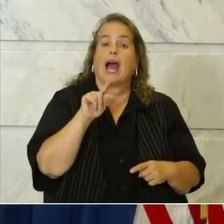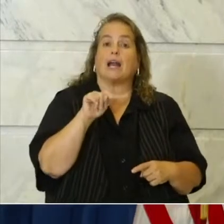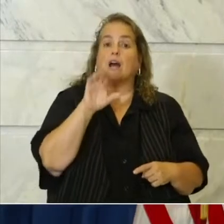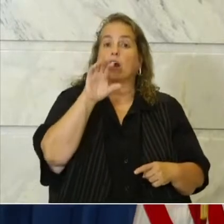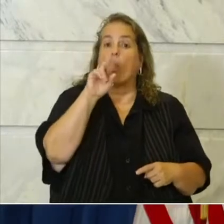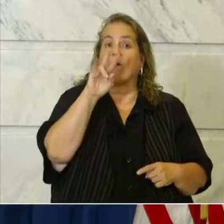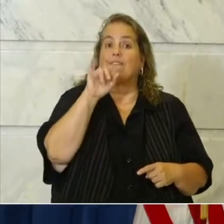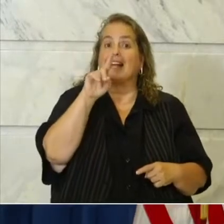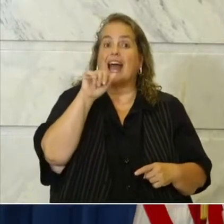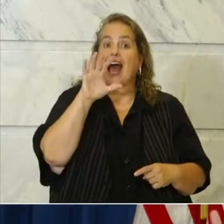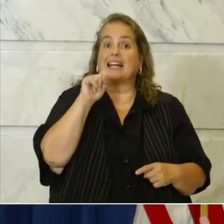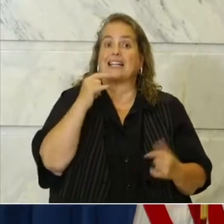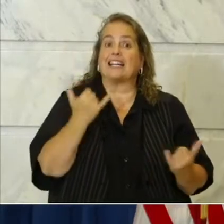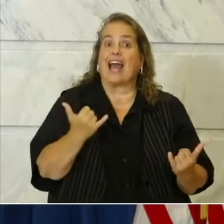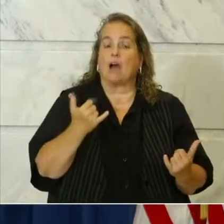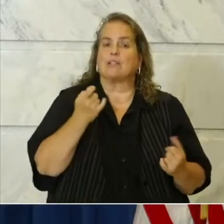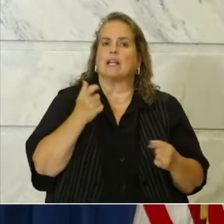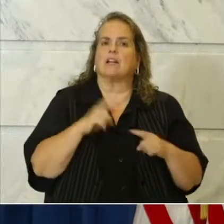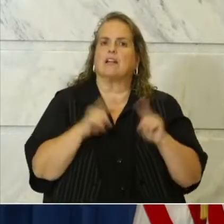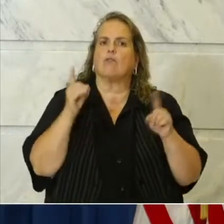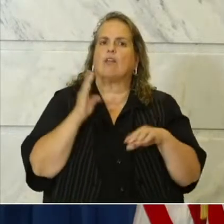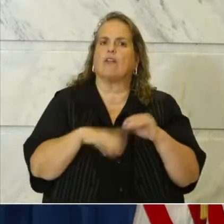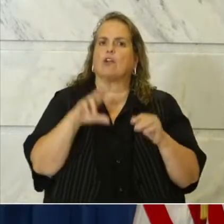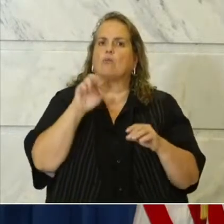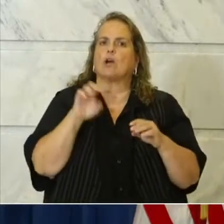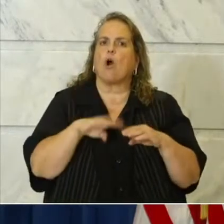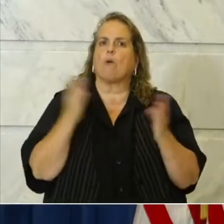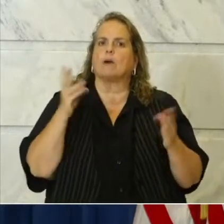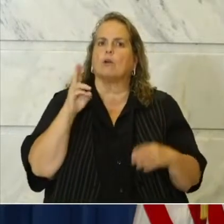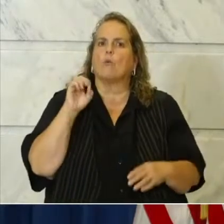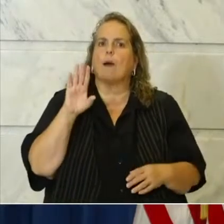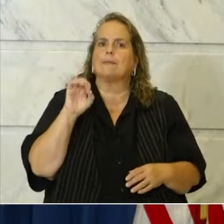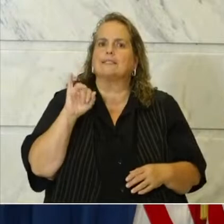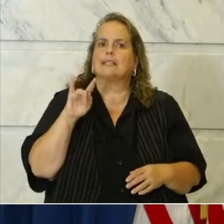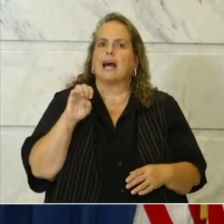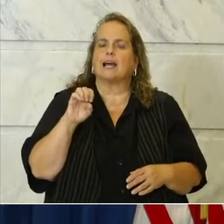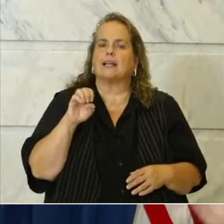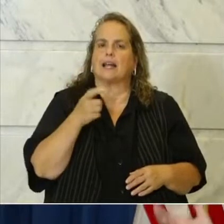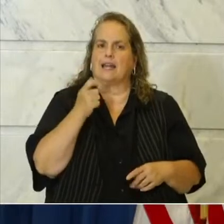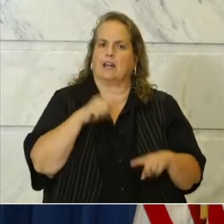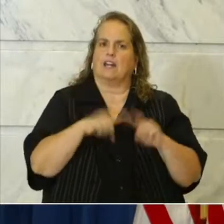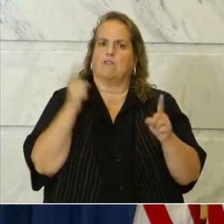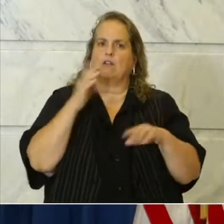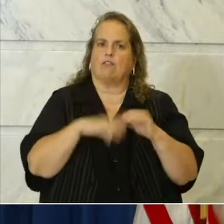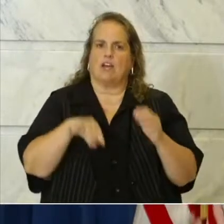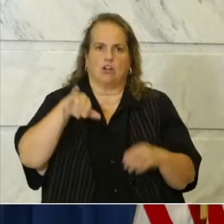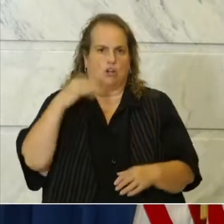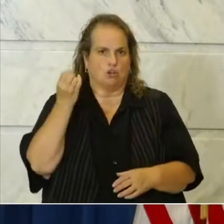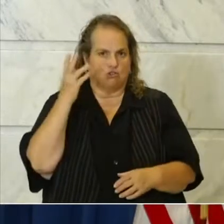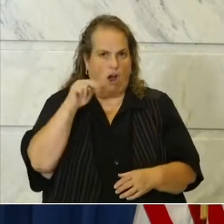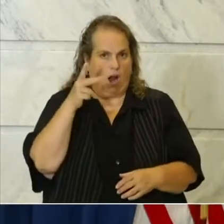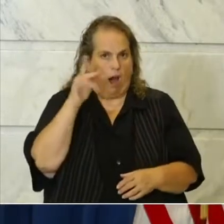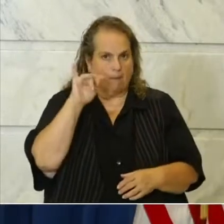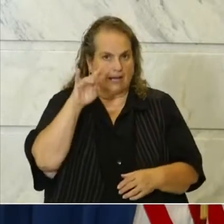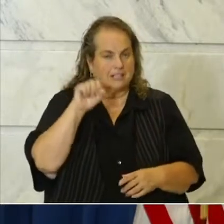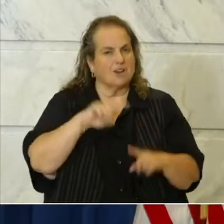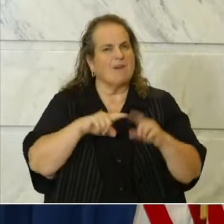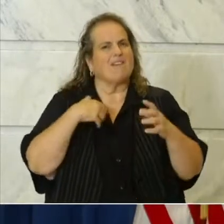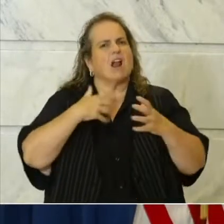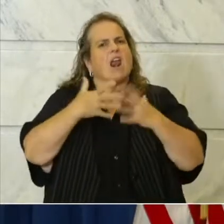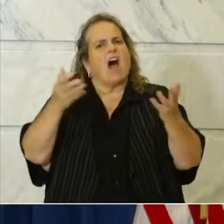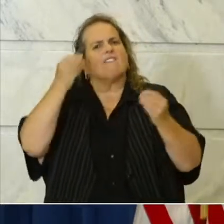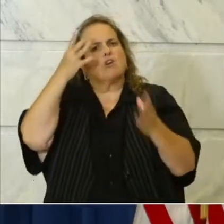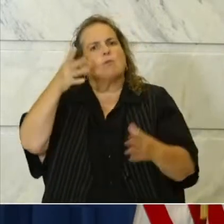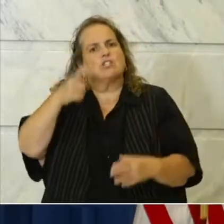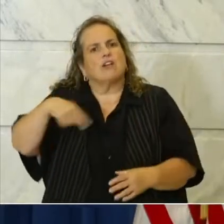COVID Act Now, it's a little different than the reopening website and a little different than Johns Hopkins, but there's a lot of information out there. And if it helps you